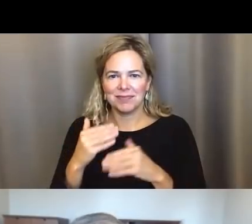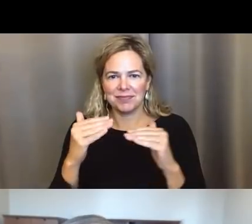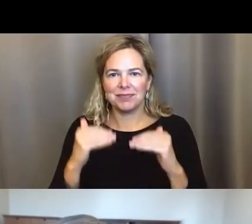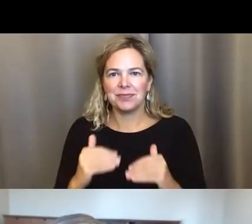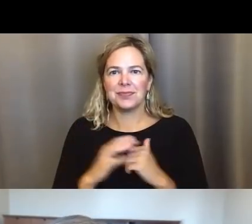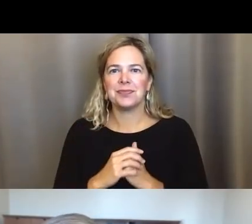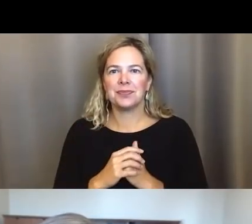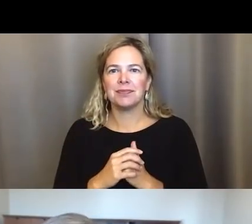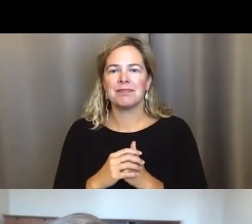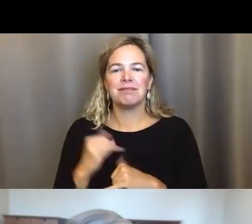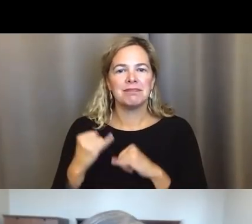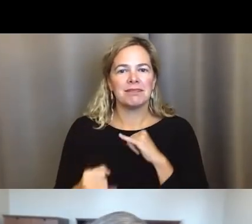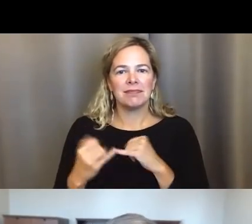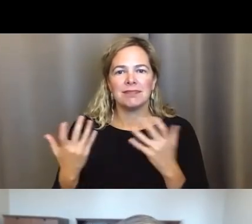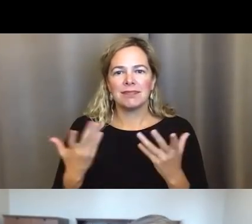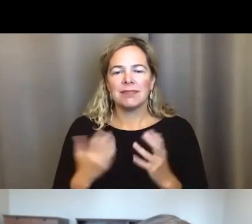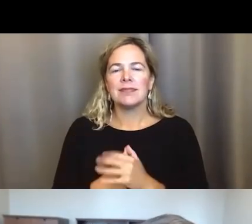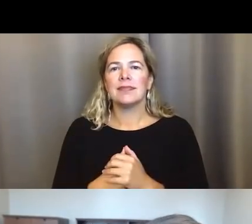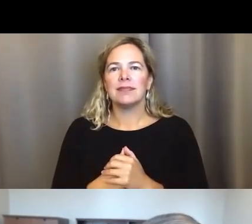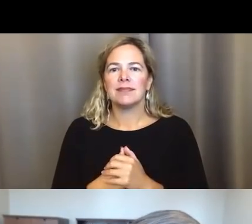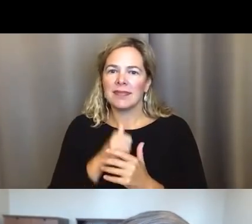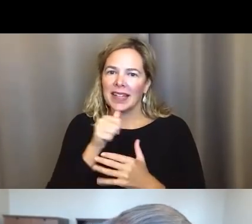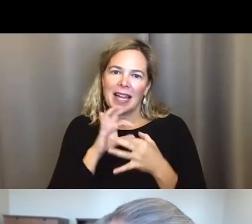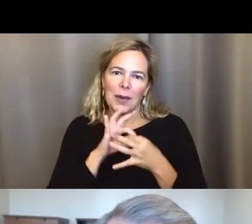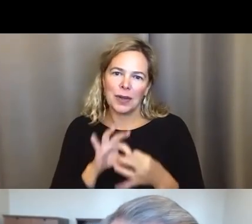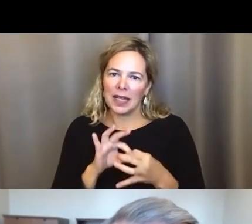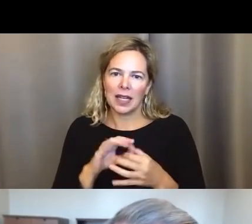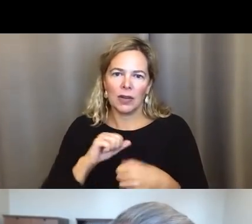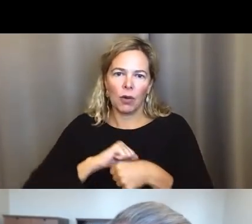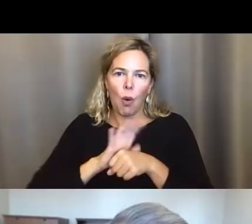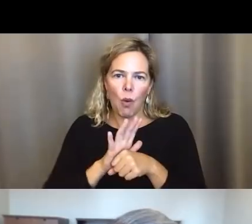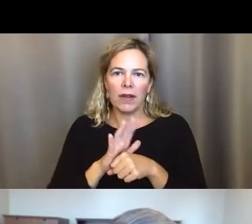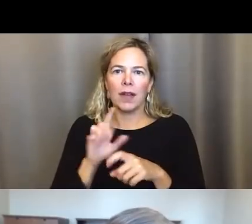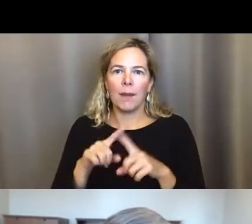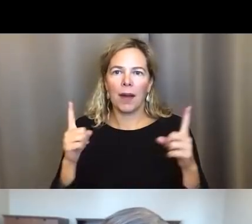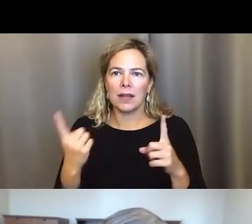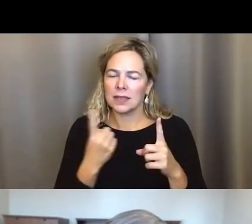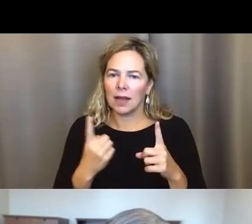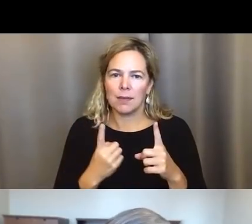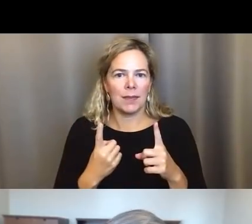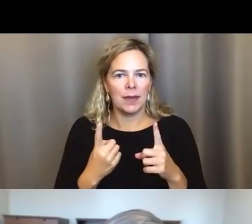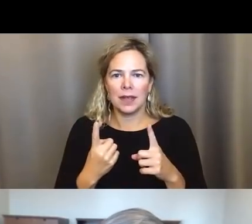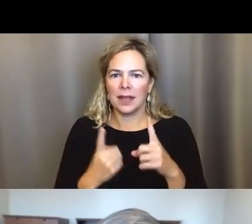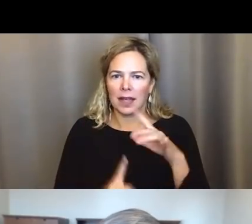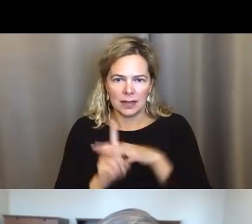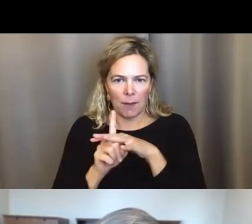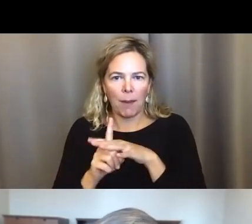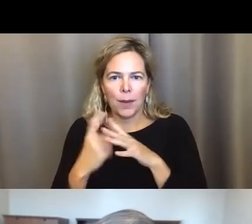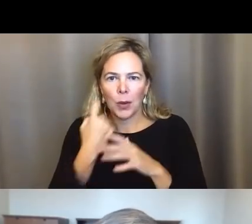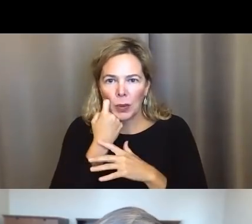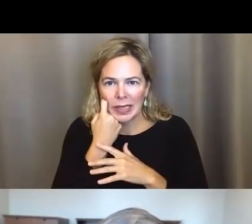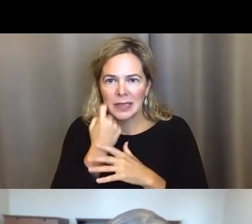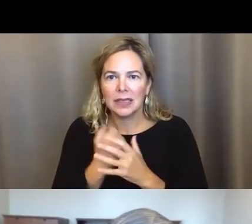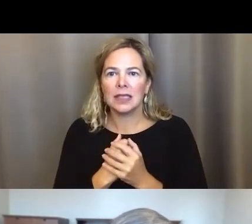Finally, I know that this has nothing to do with COVID, but it is something that has come up recently, and that is that we